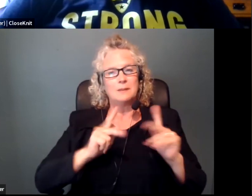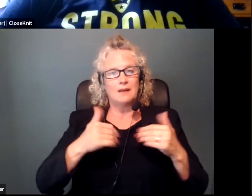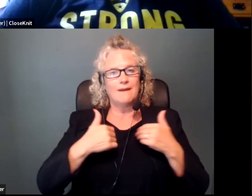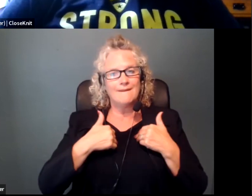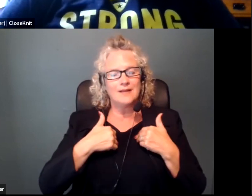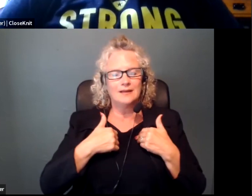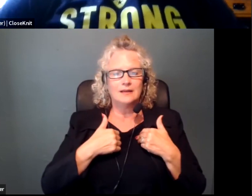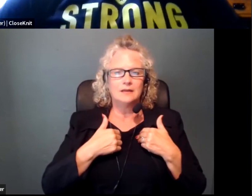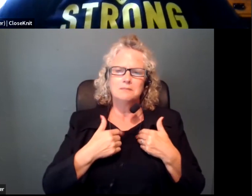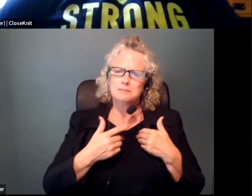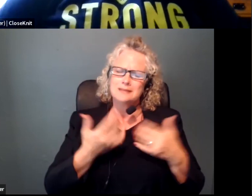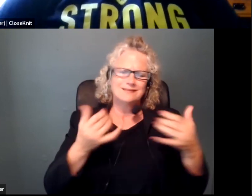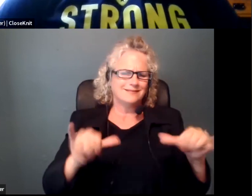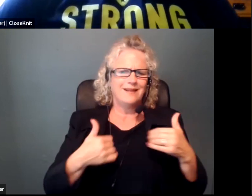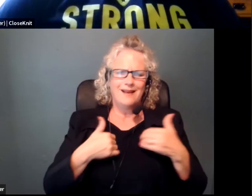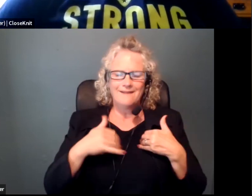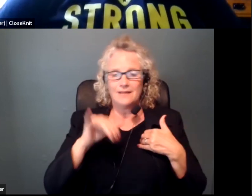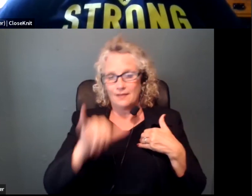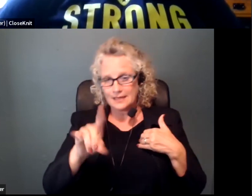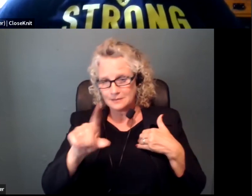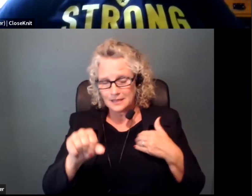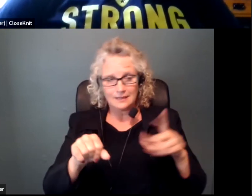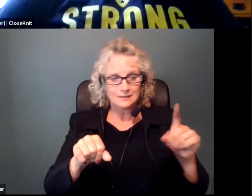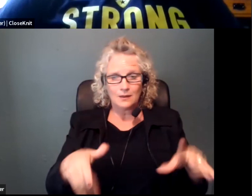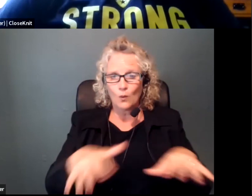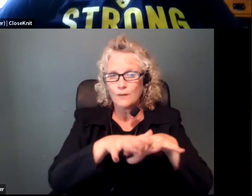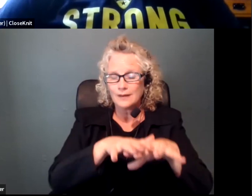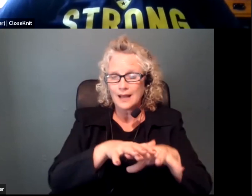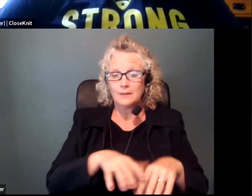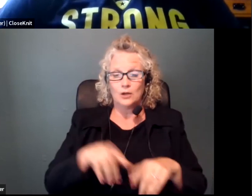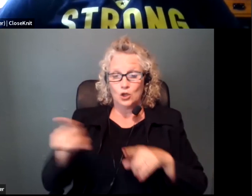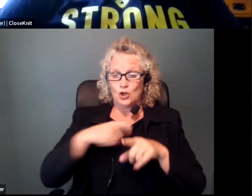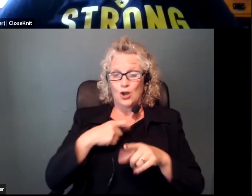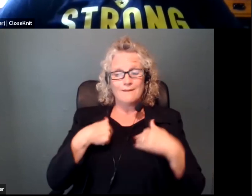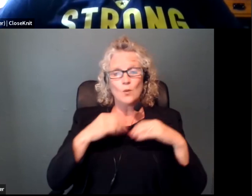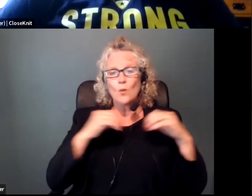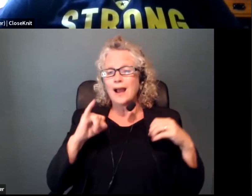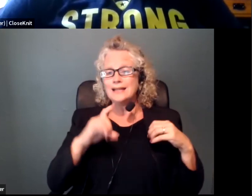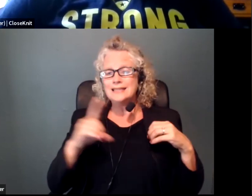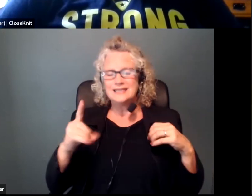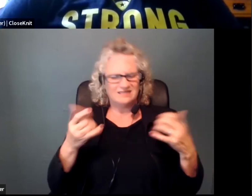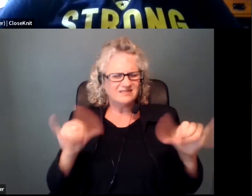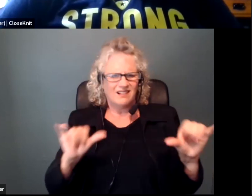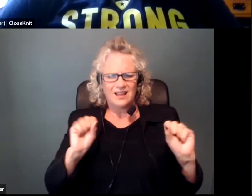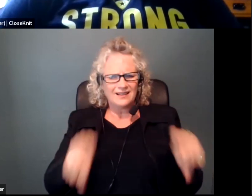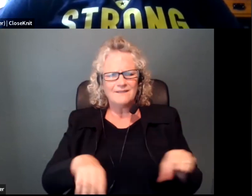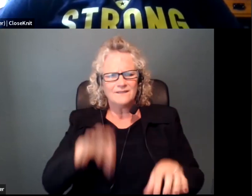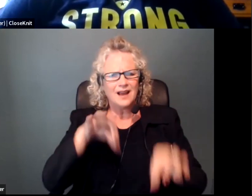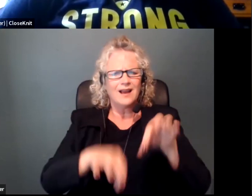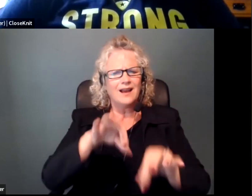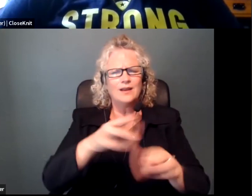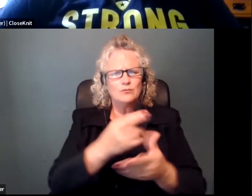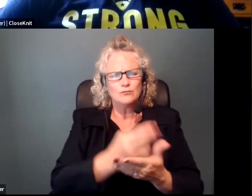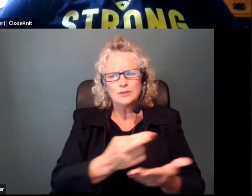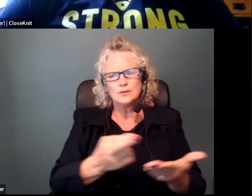lot of overlap. So if you call us and you don't have an IDD, I can still get you some resources and help